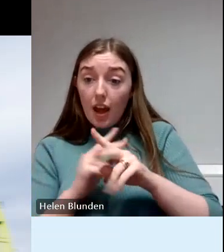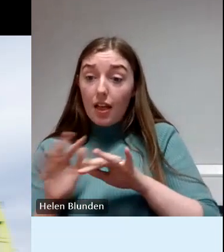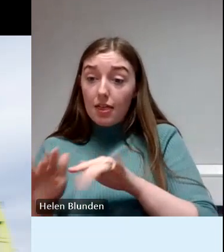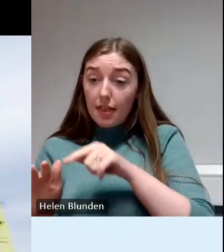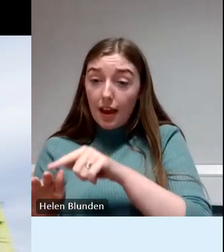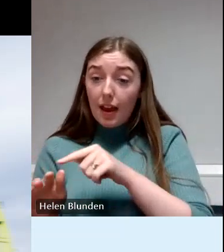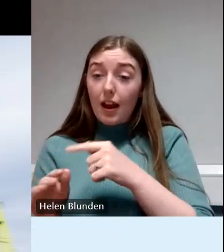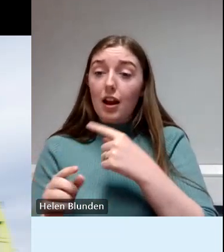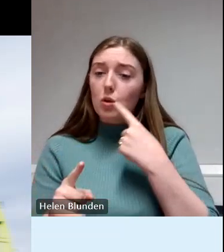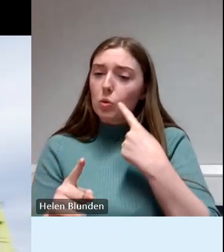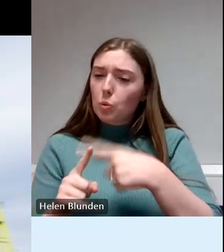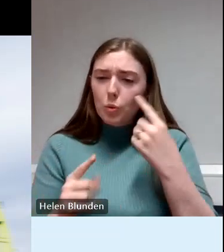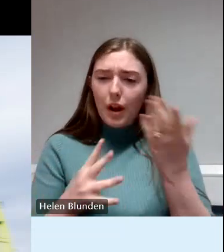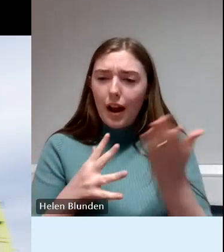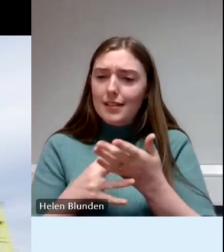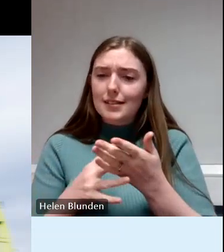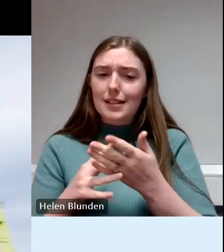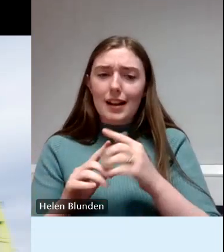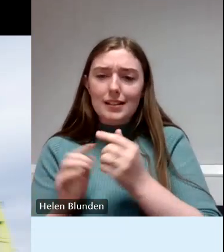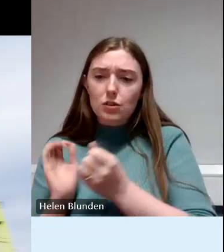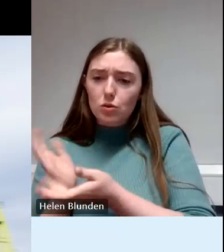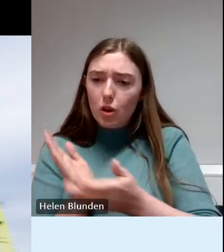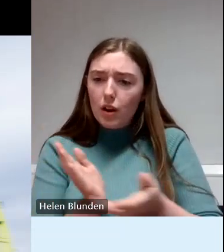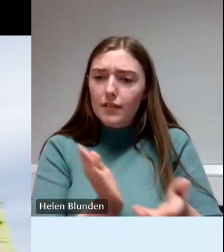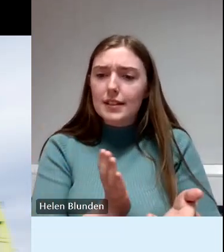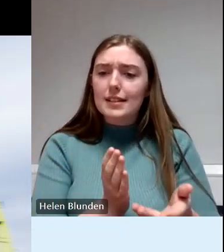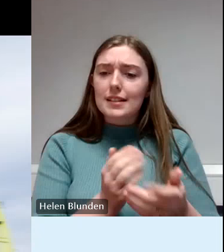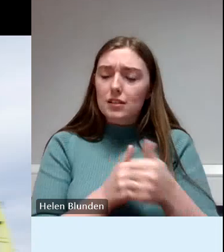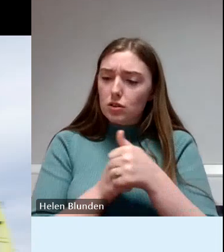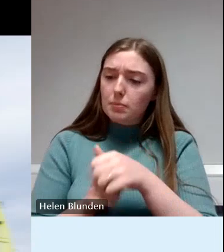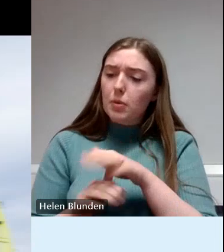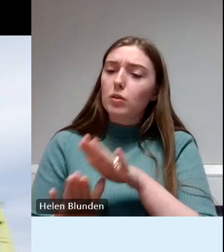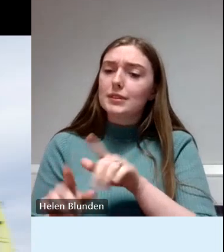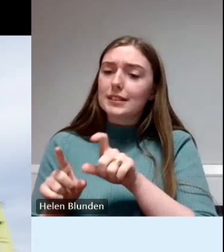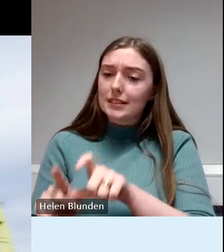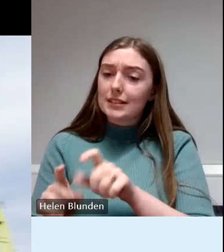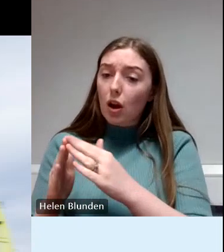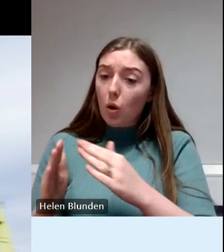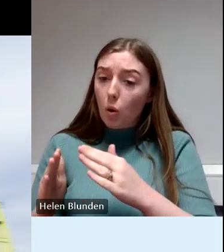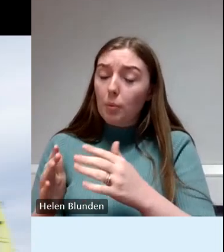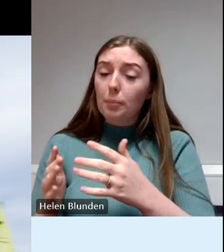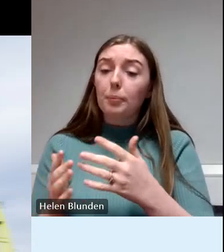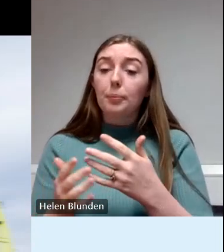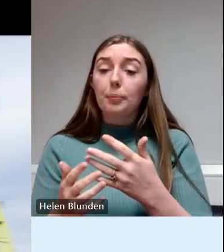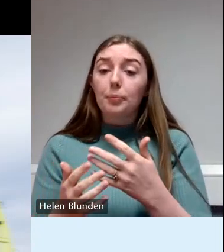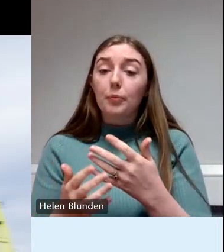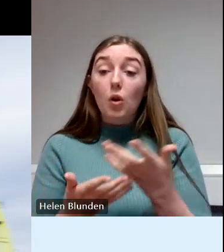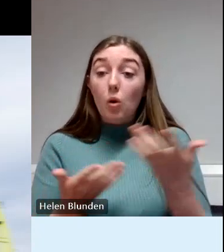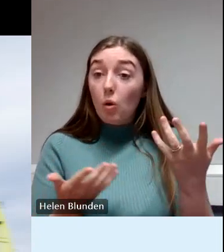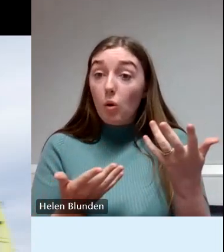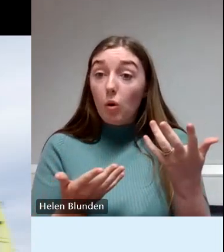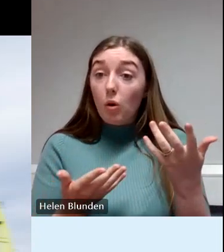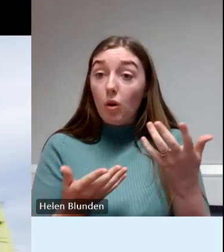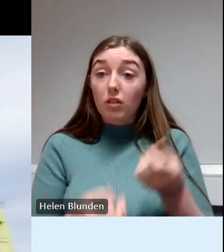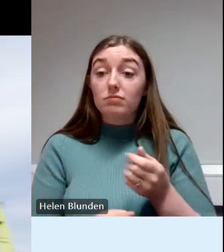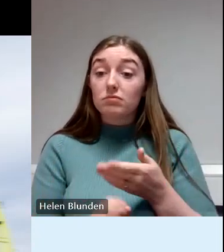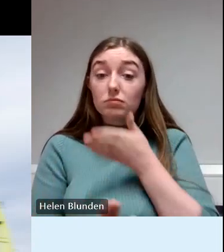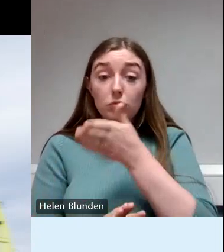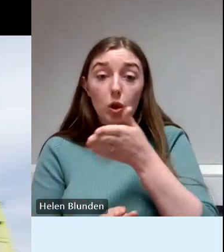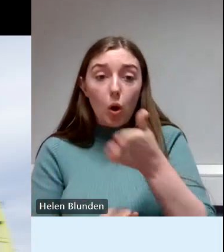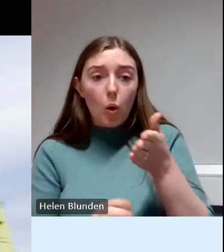access services that support you to remain at home, or that provide specific service, or to go to specific